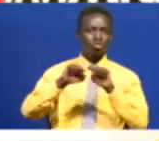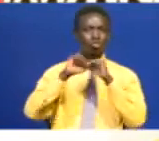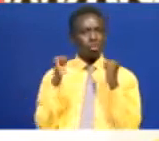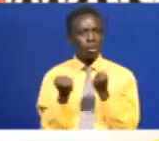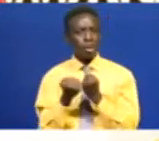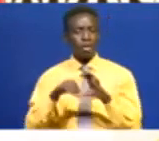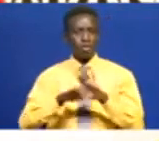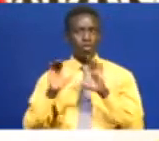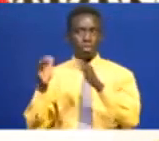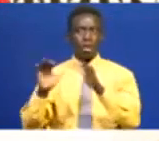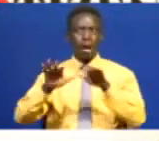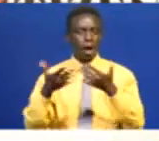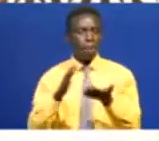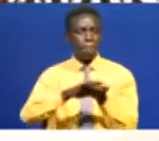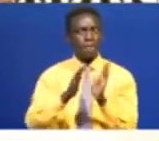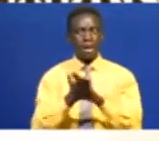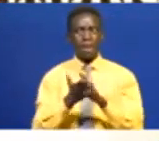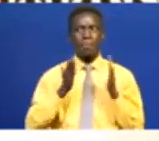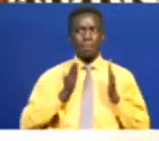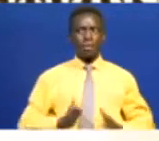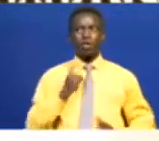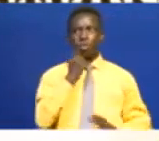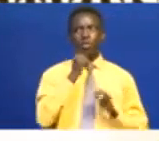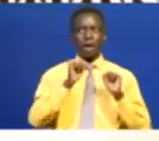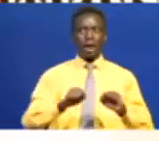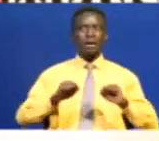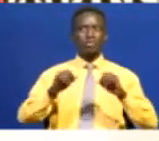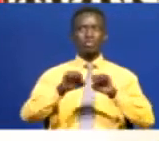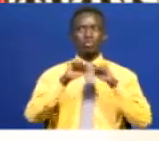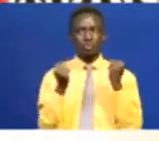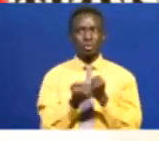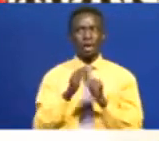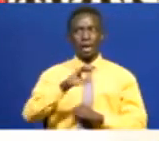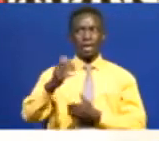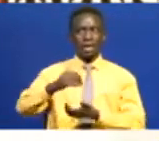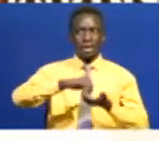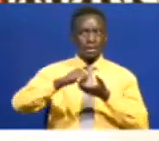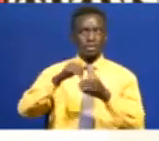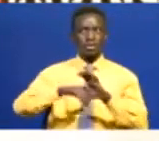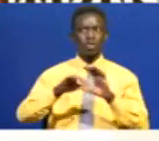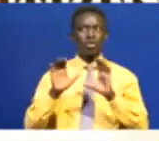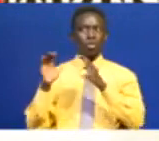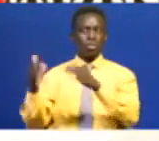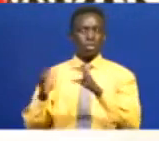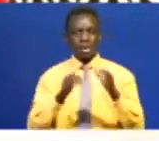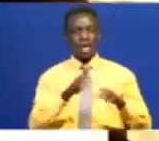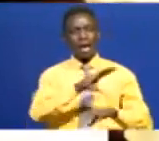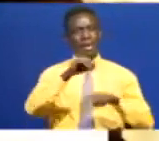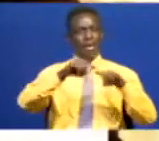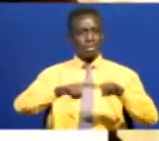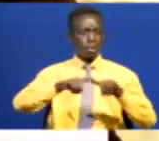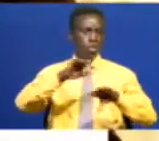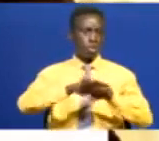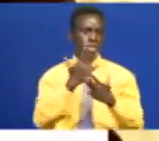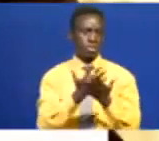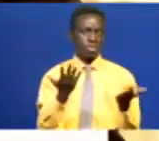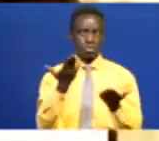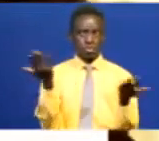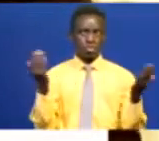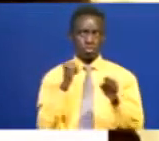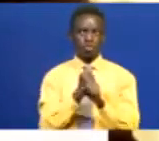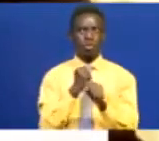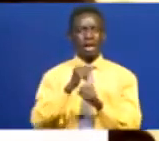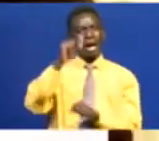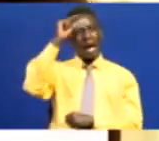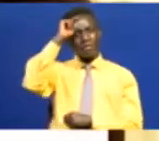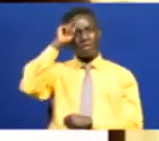do you become a person who can be able to socialize and engage in the community? And also defend the things that you're doing. Government intervention, because